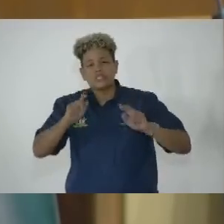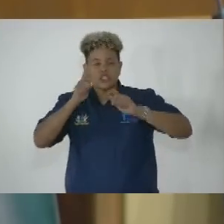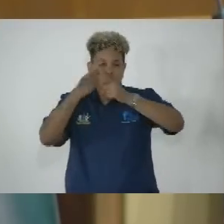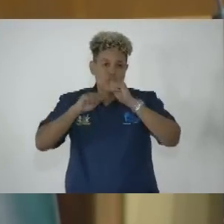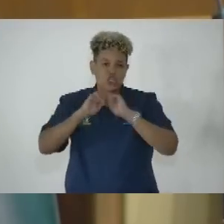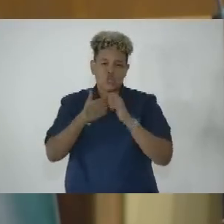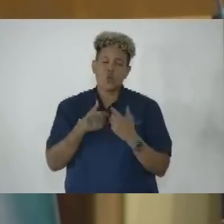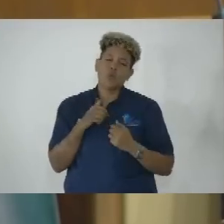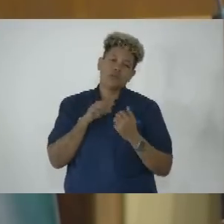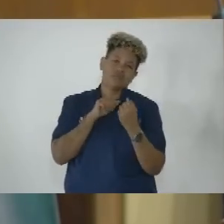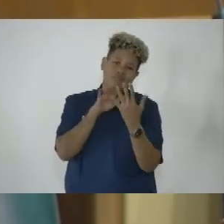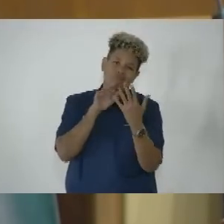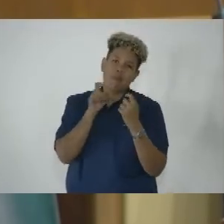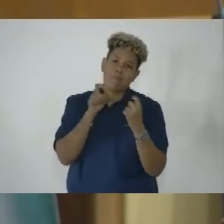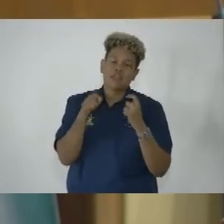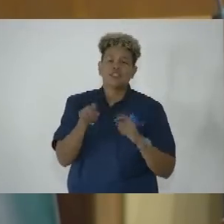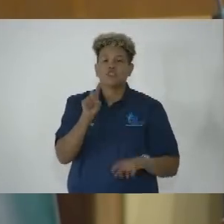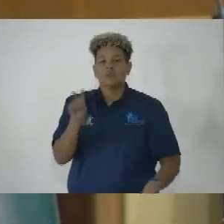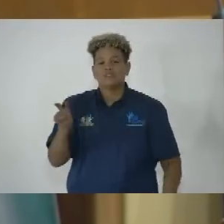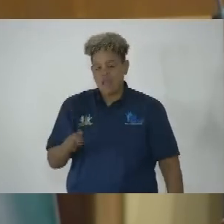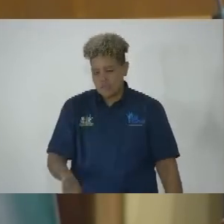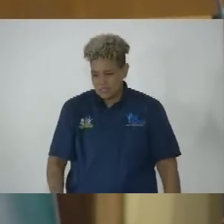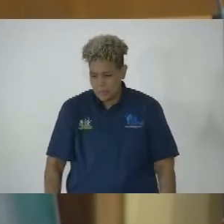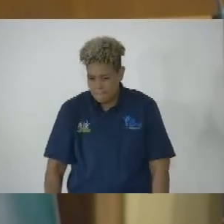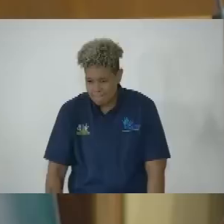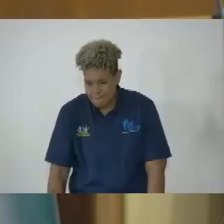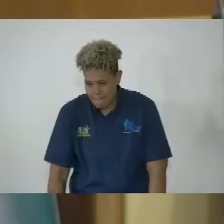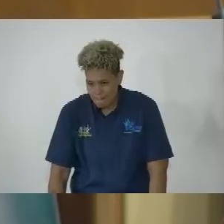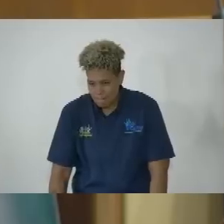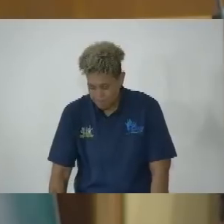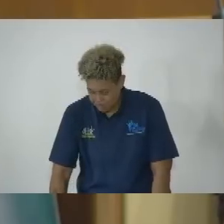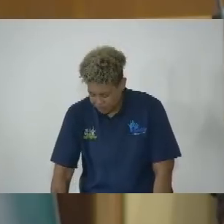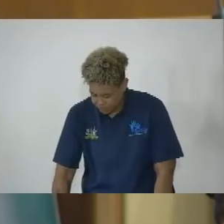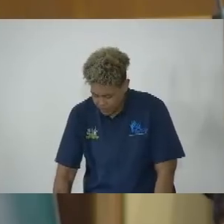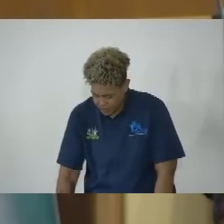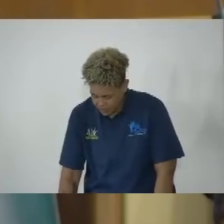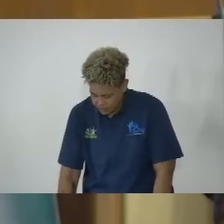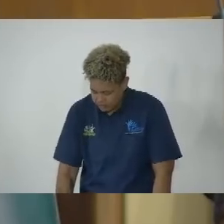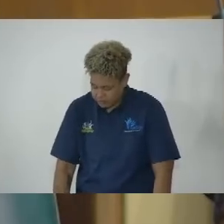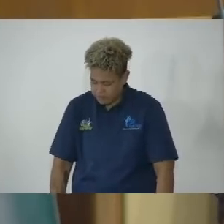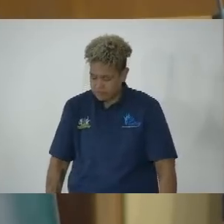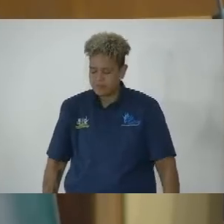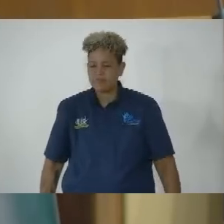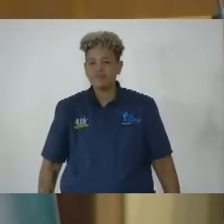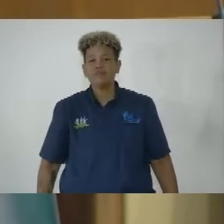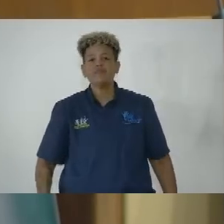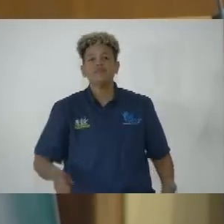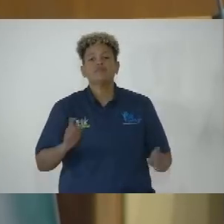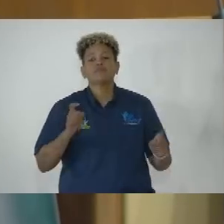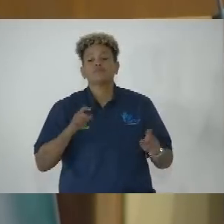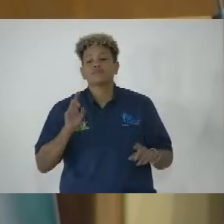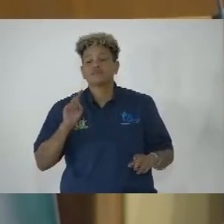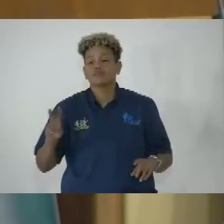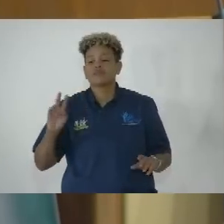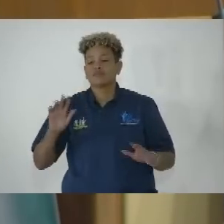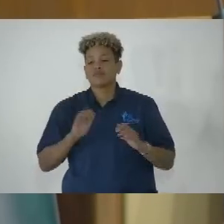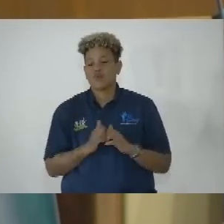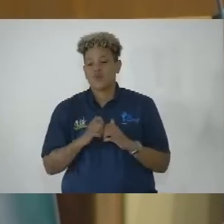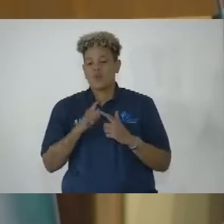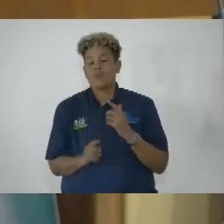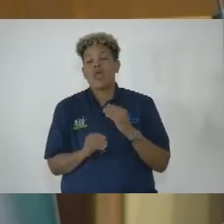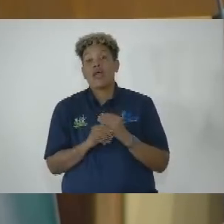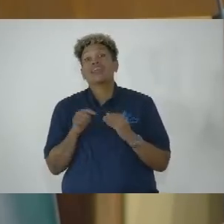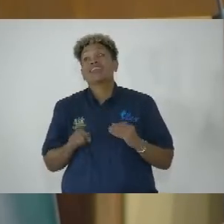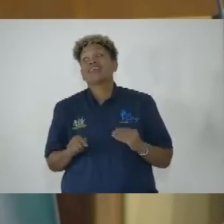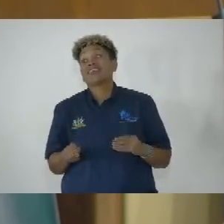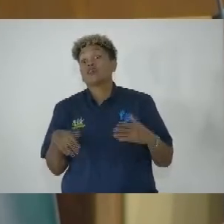in terms of dealing with the whole situation of domestic violence. And this